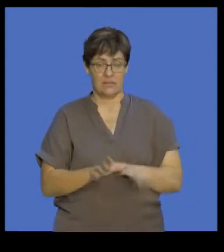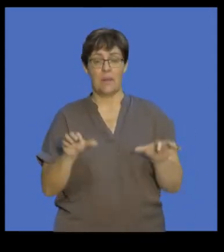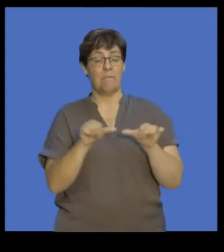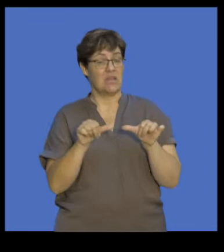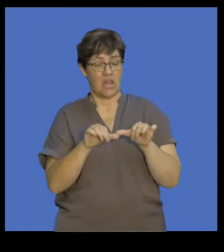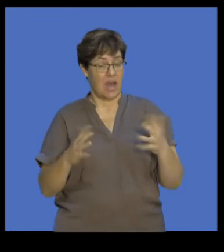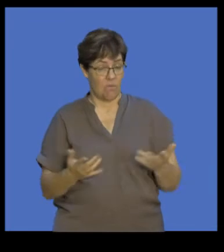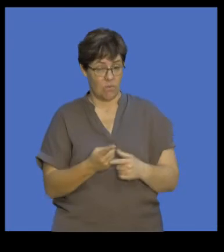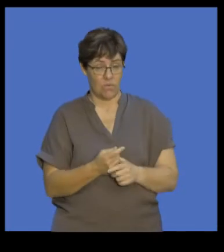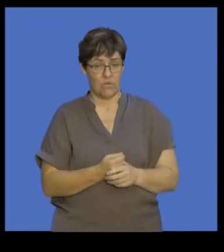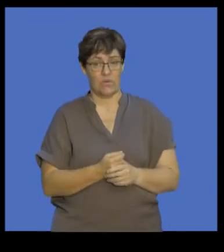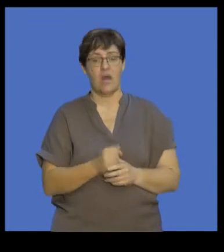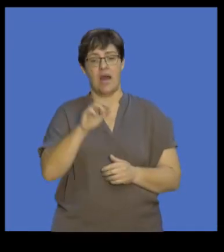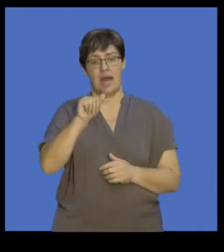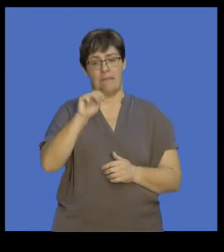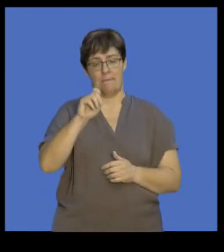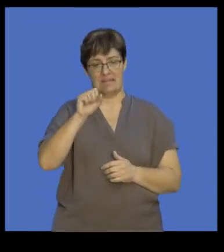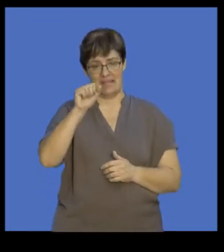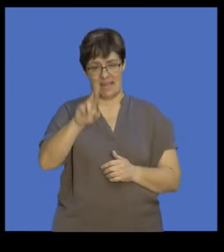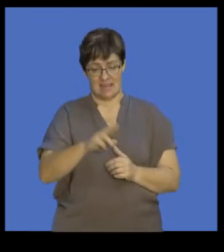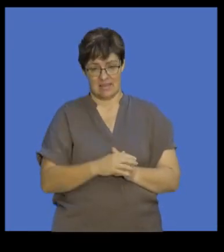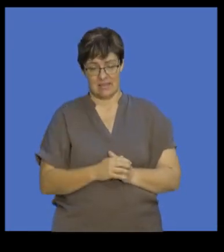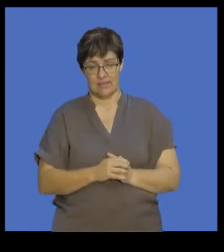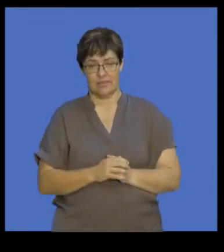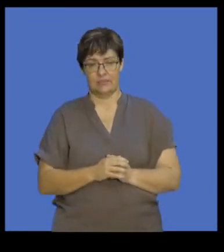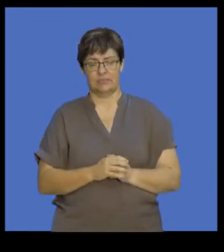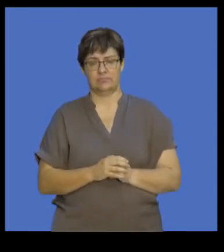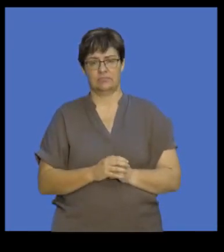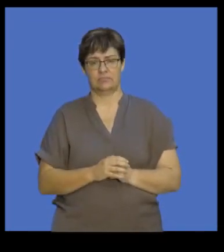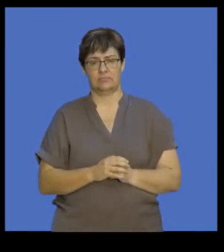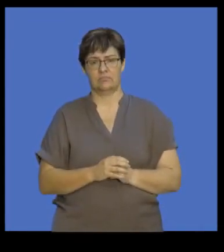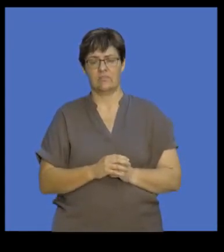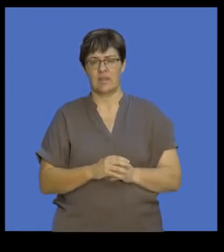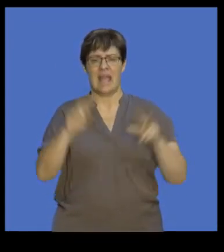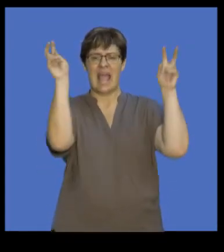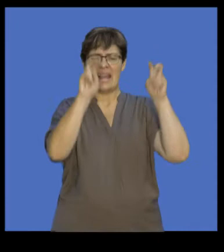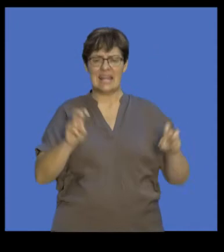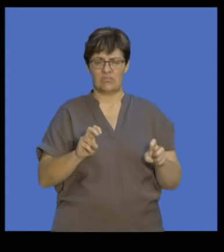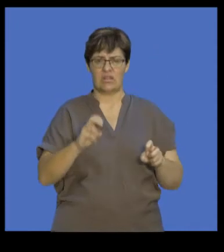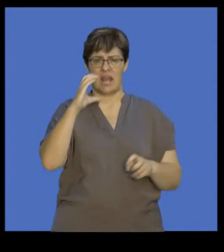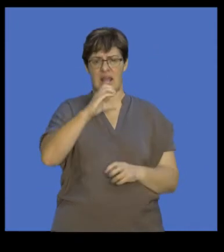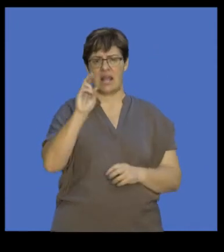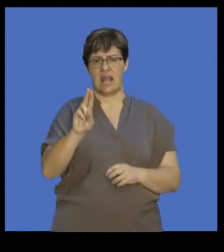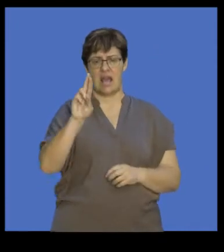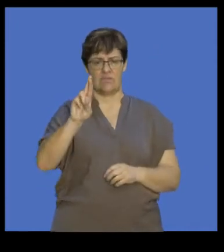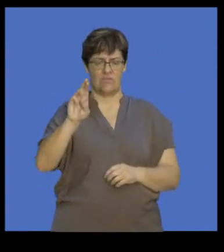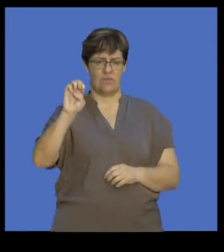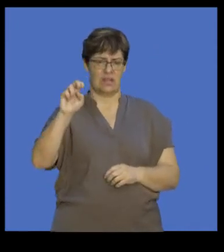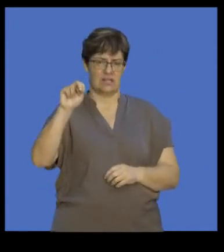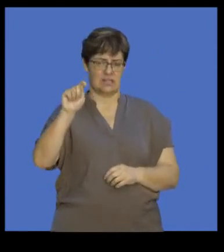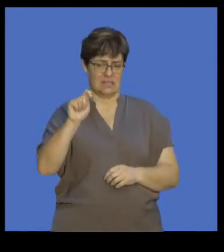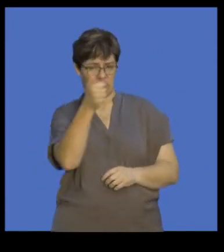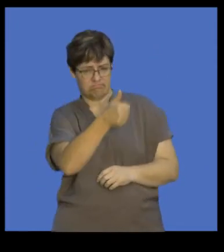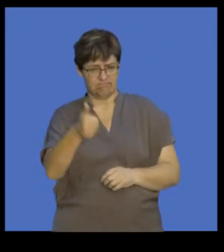current is done by the use of an ammeter, right? Okay. Now, let's talk about electric current, which is our